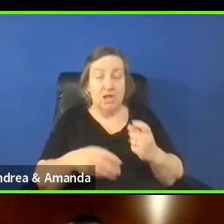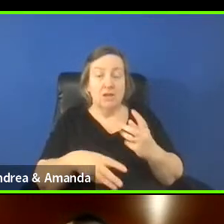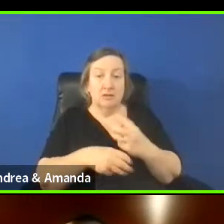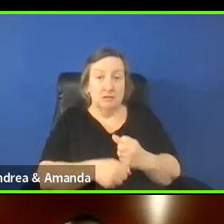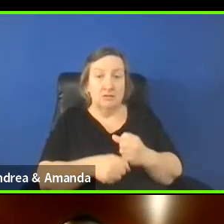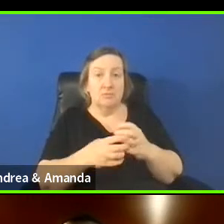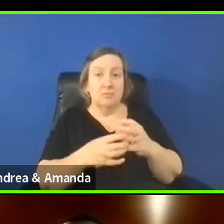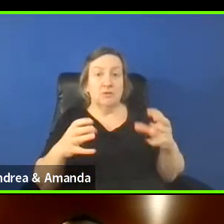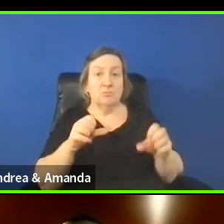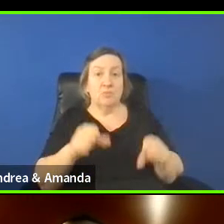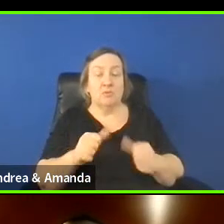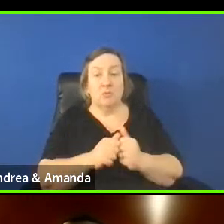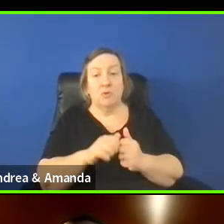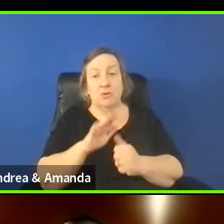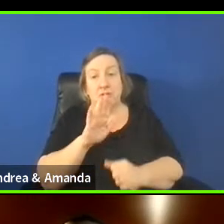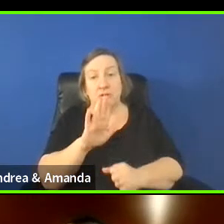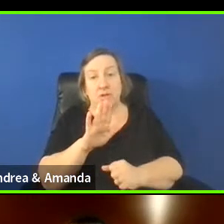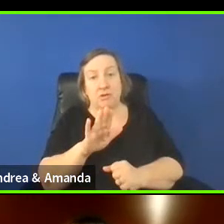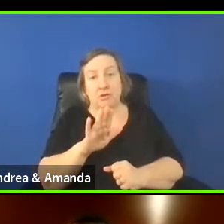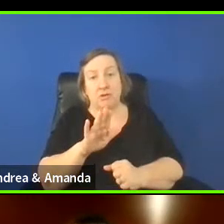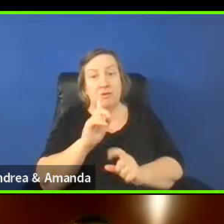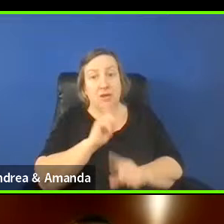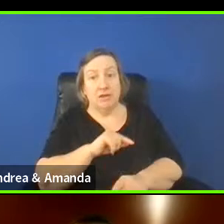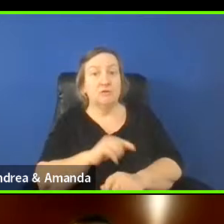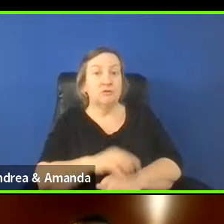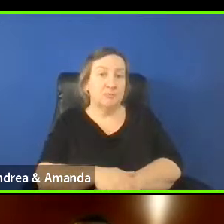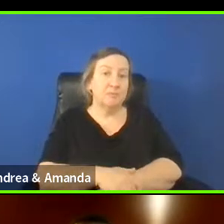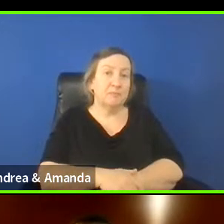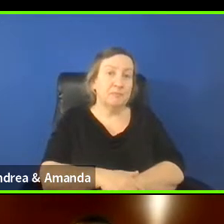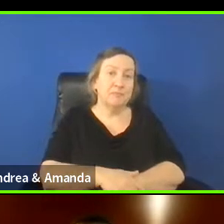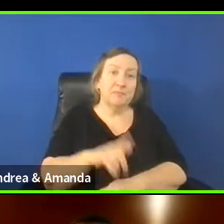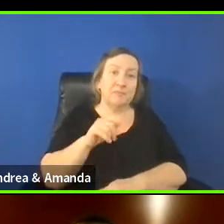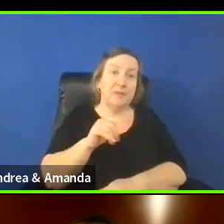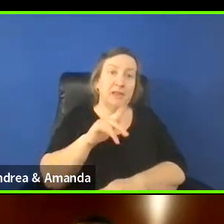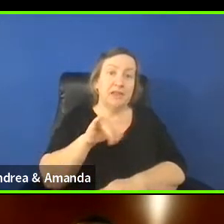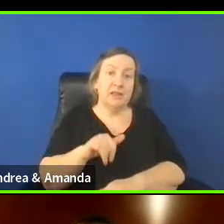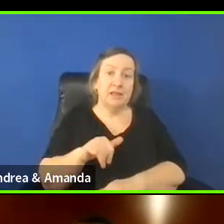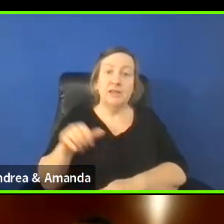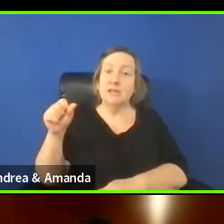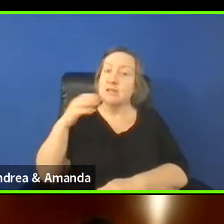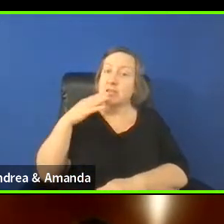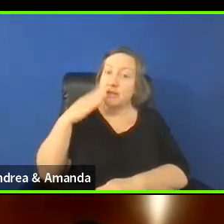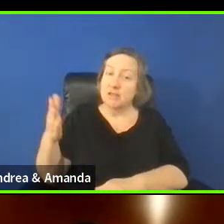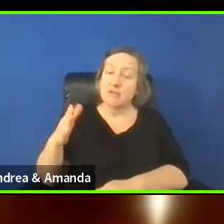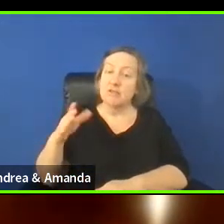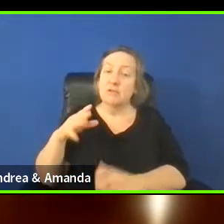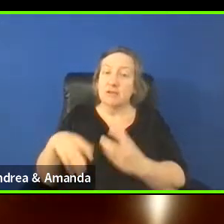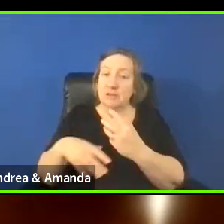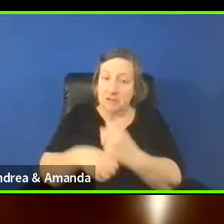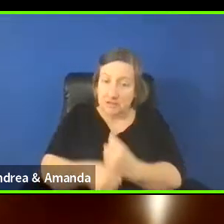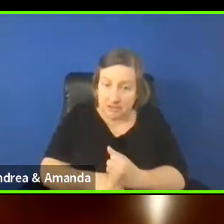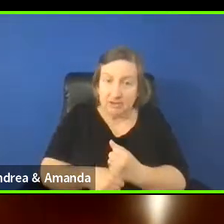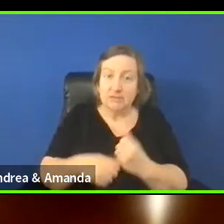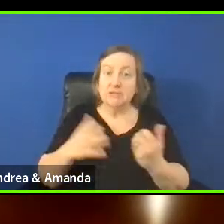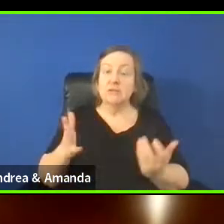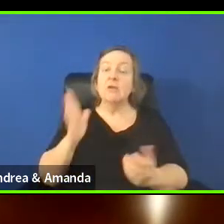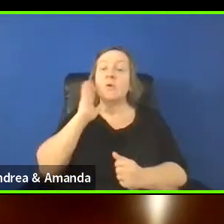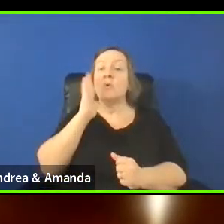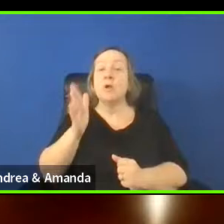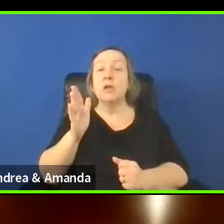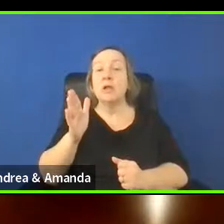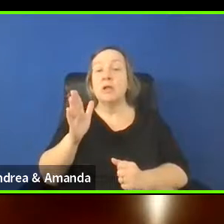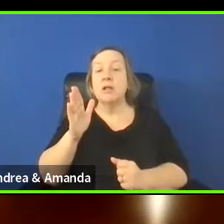as possible with their answers. Lily. Thank you. Concisely, will